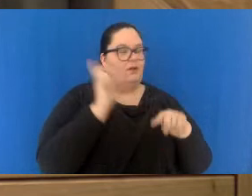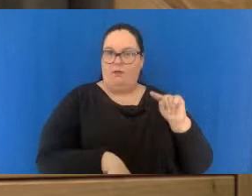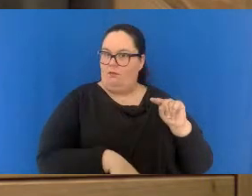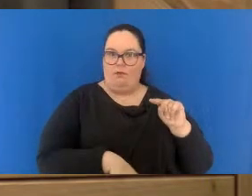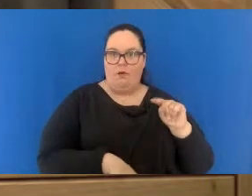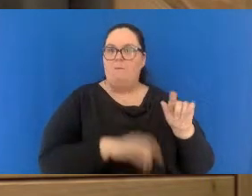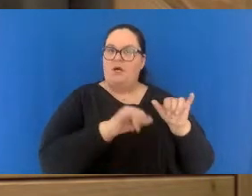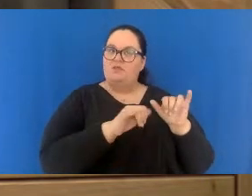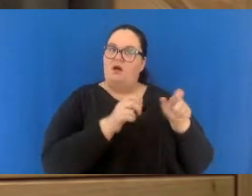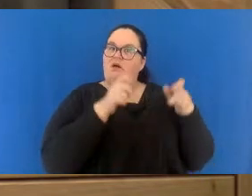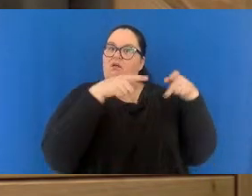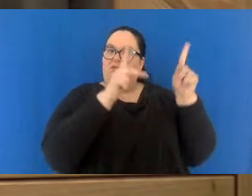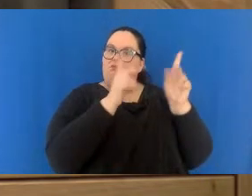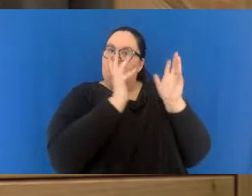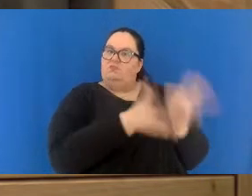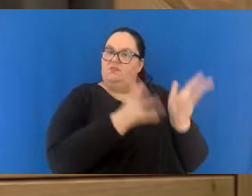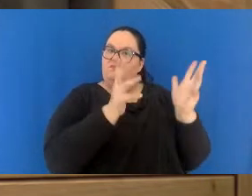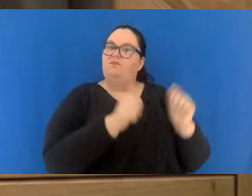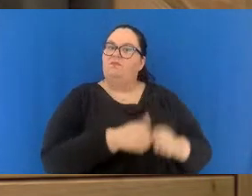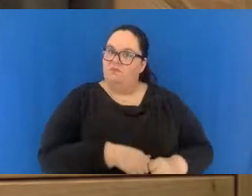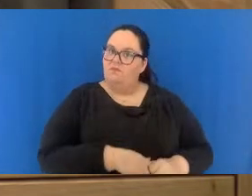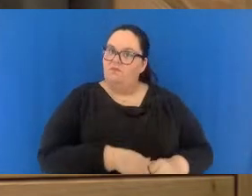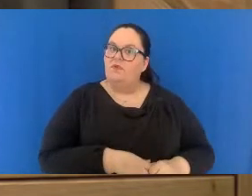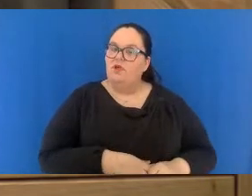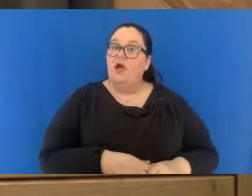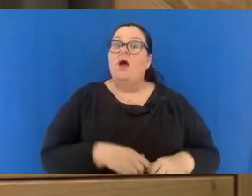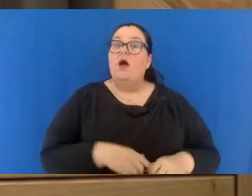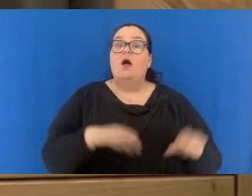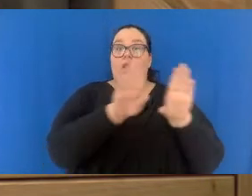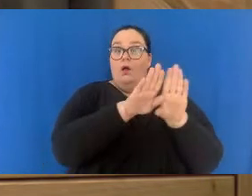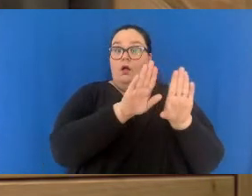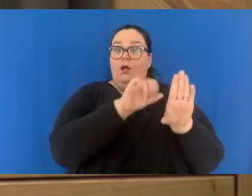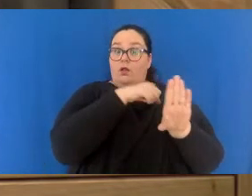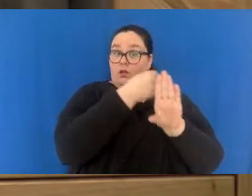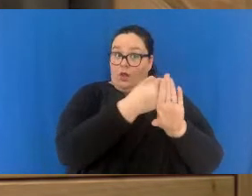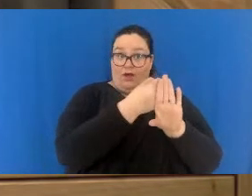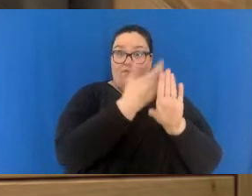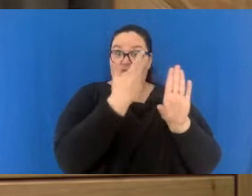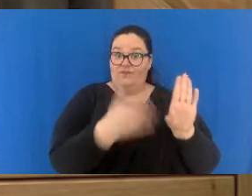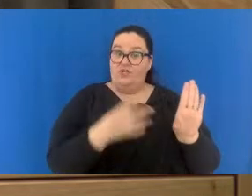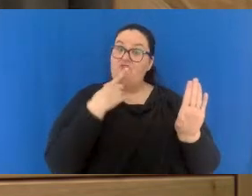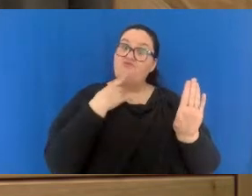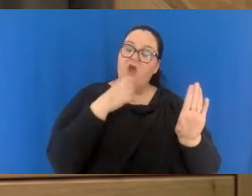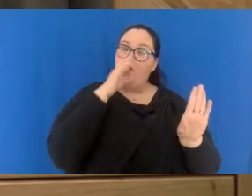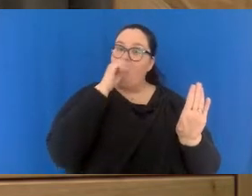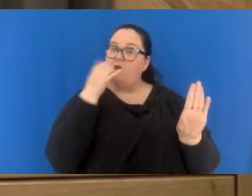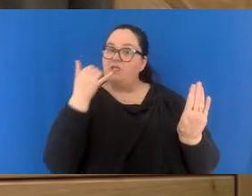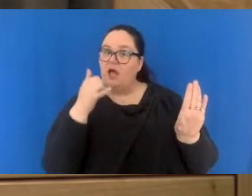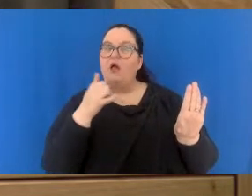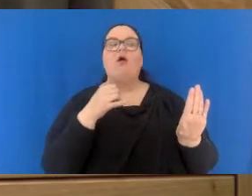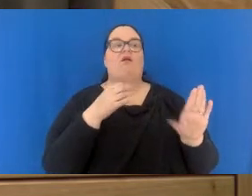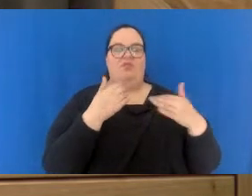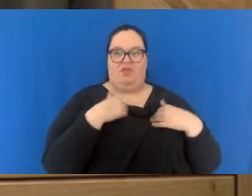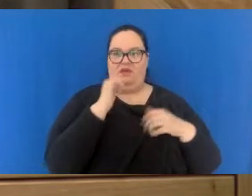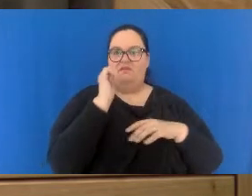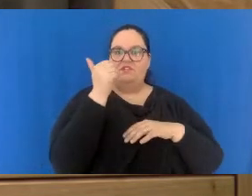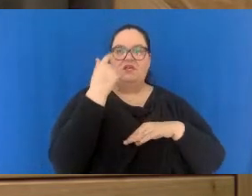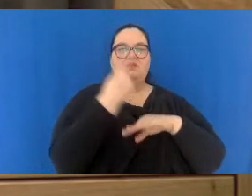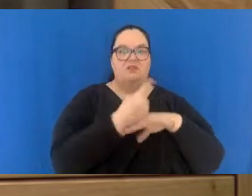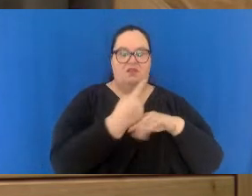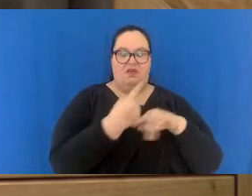to proceed with an eviction. Non-essential travel between the lockdown area and other areas is not